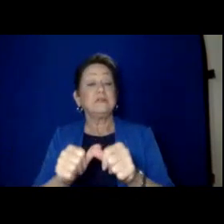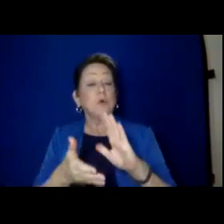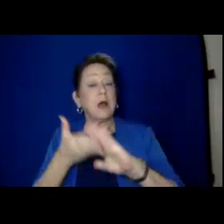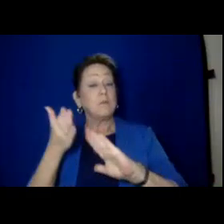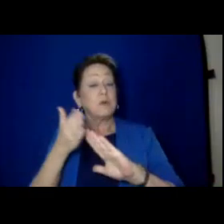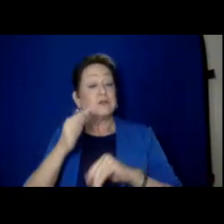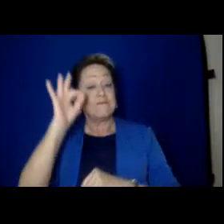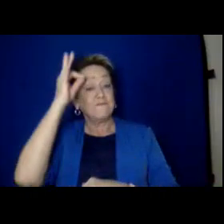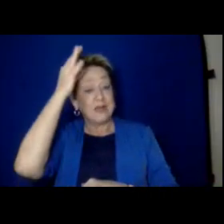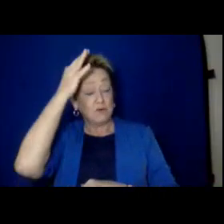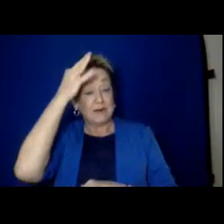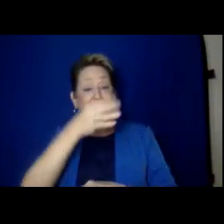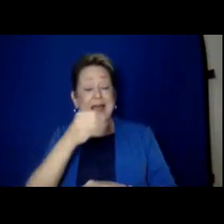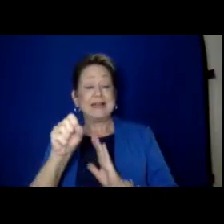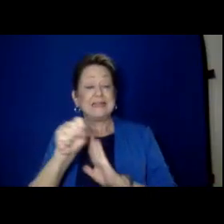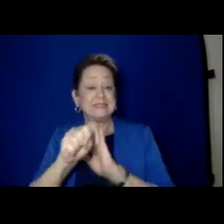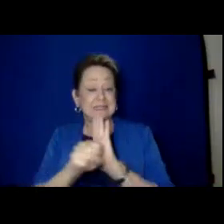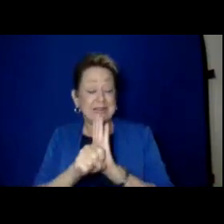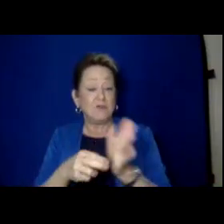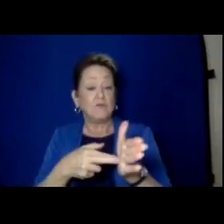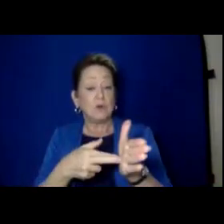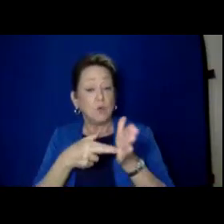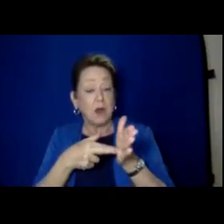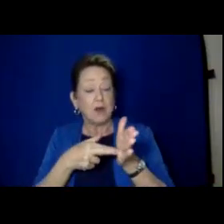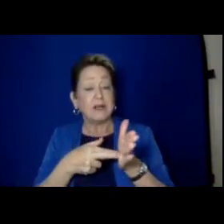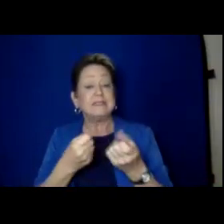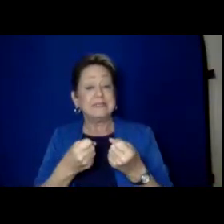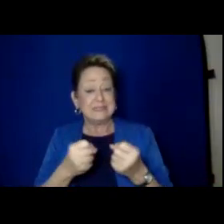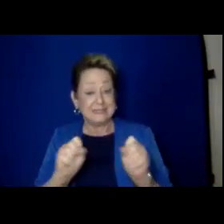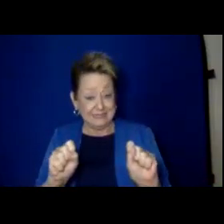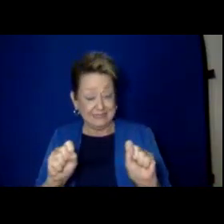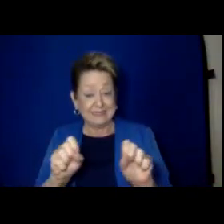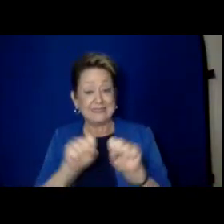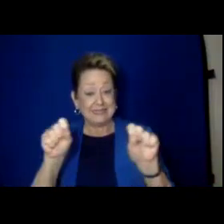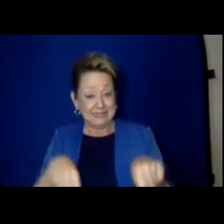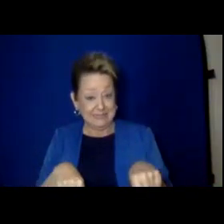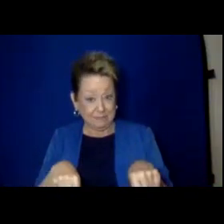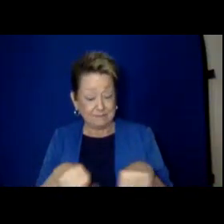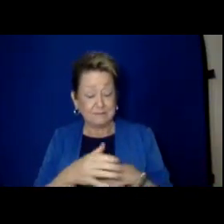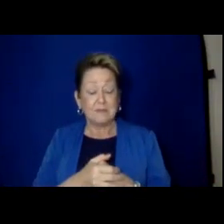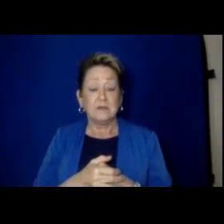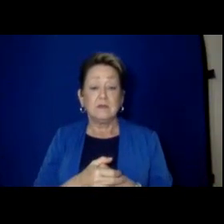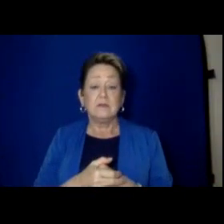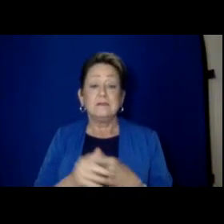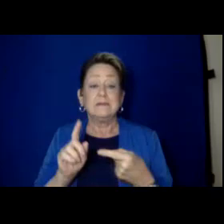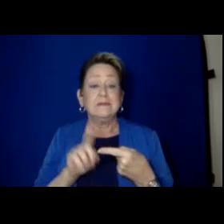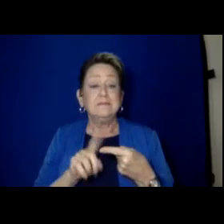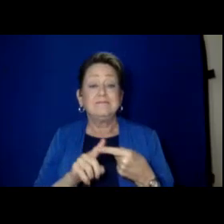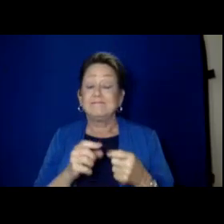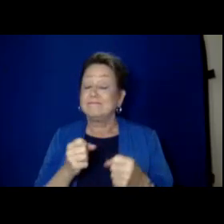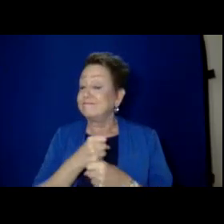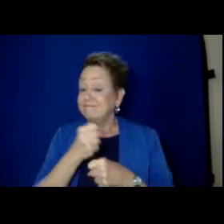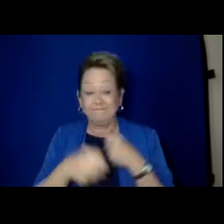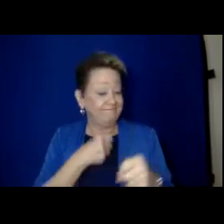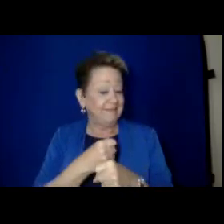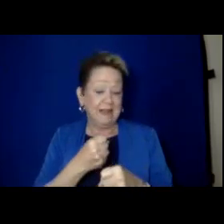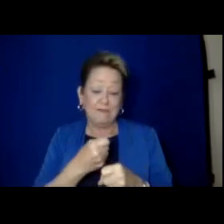and operation of its federally and state required safety management system-based safety programs, including yearly